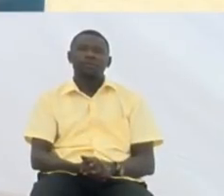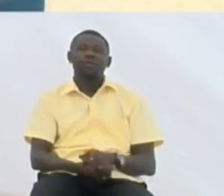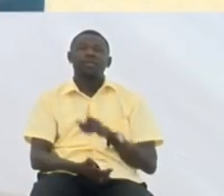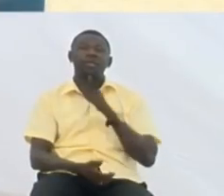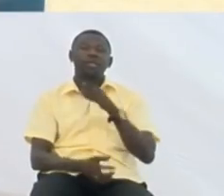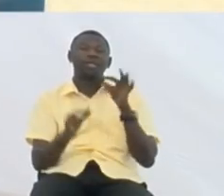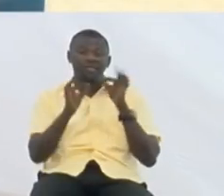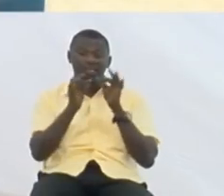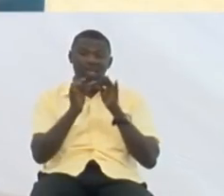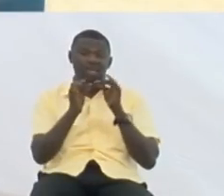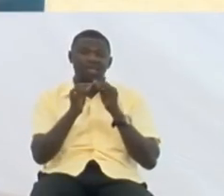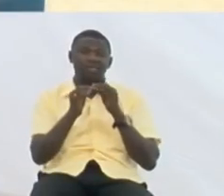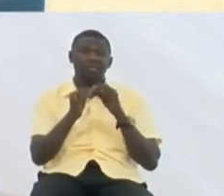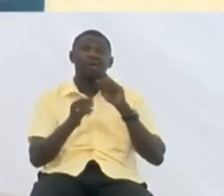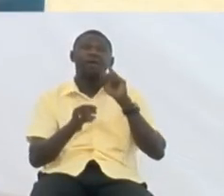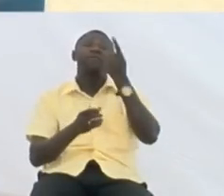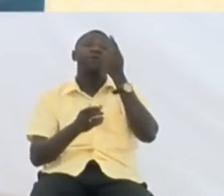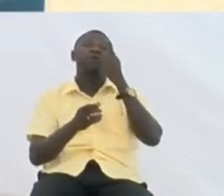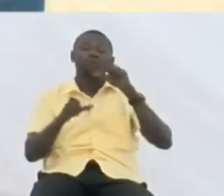That